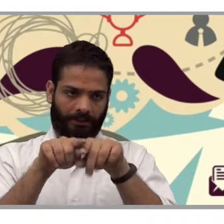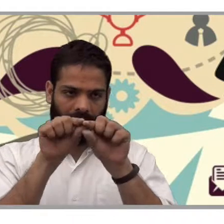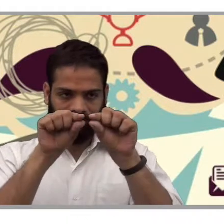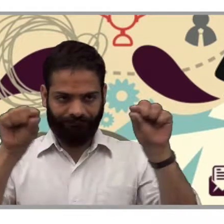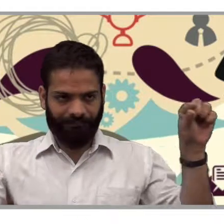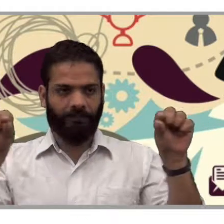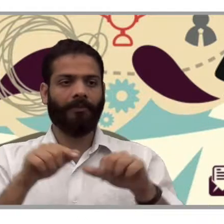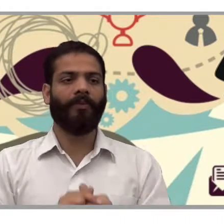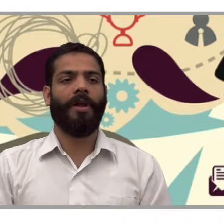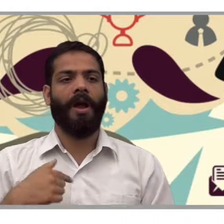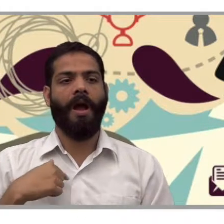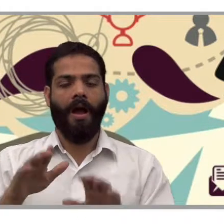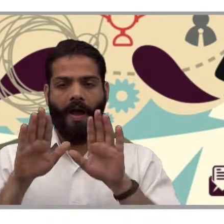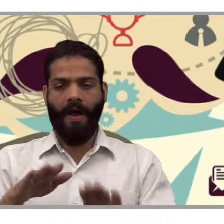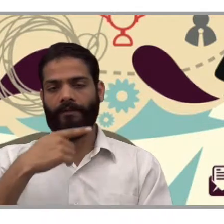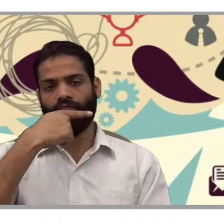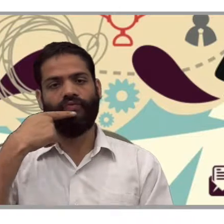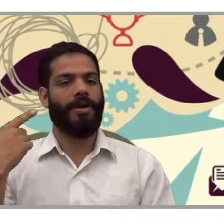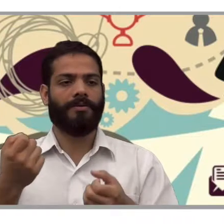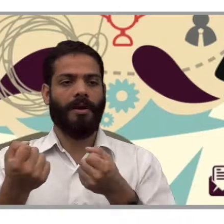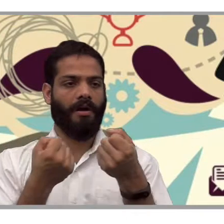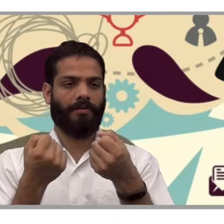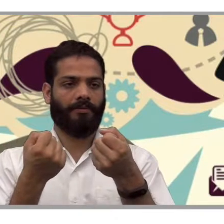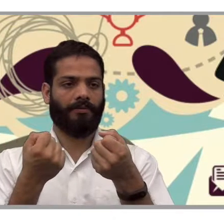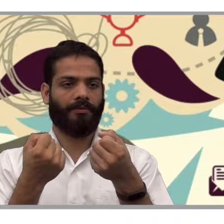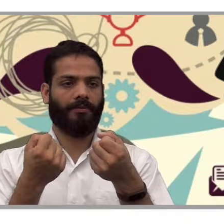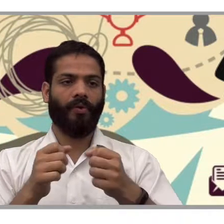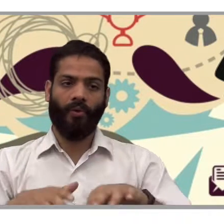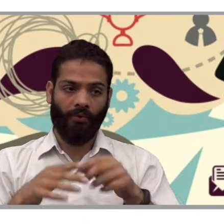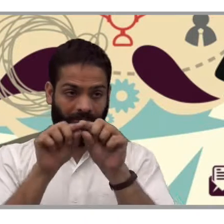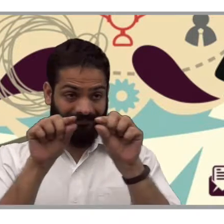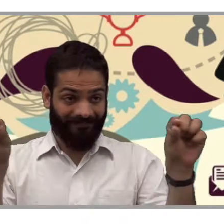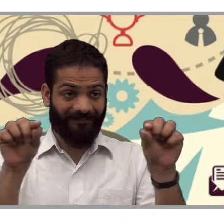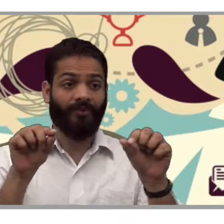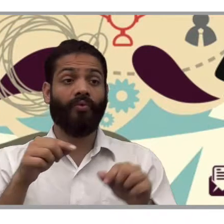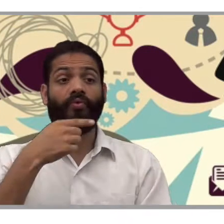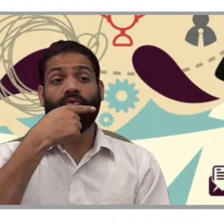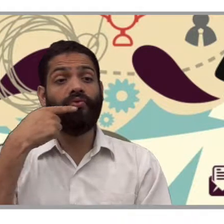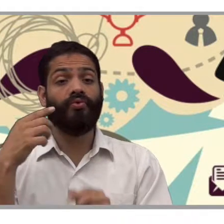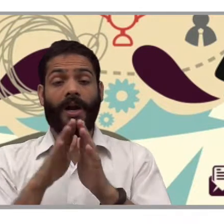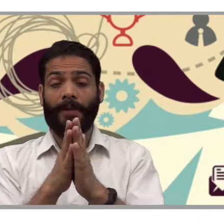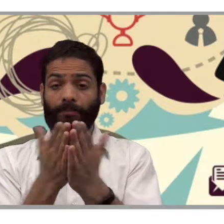However, the predicative adjective is preverbal in the presence of a possessive have.